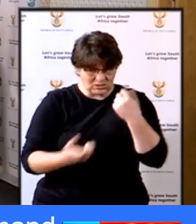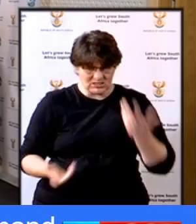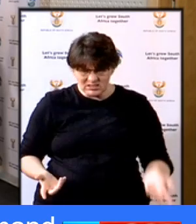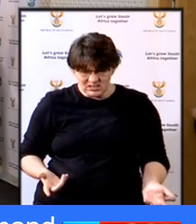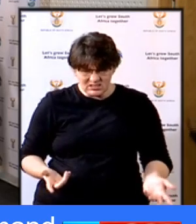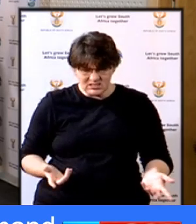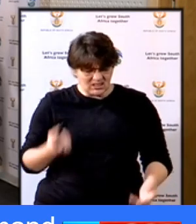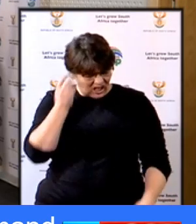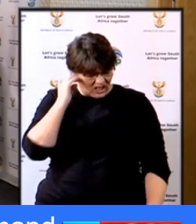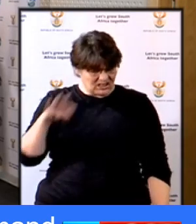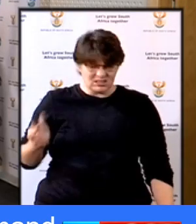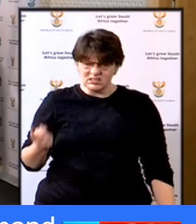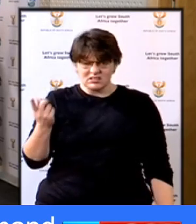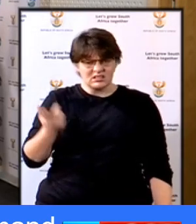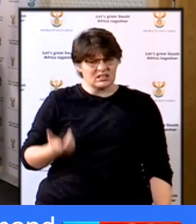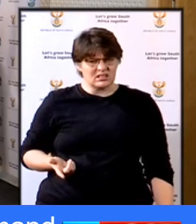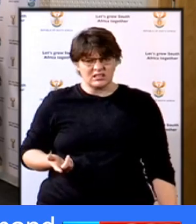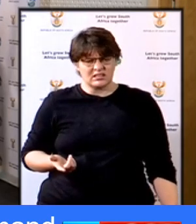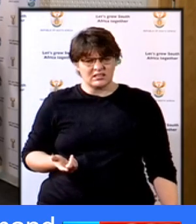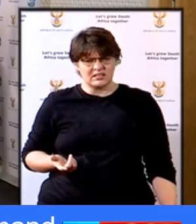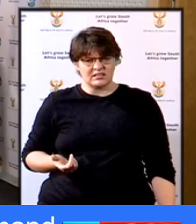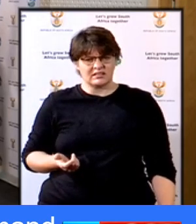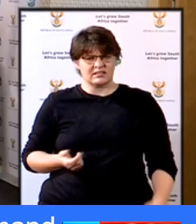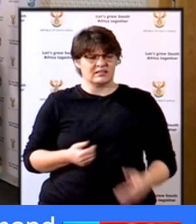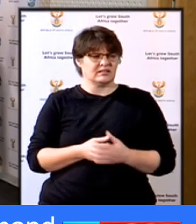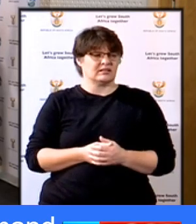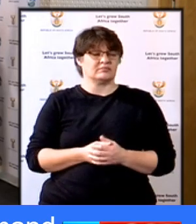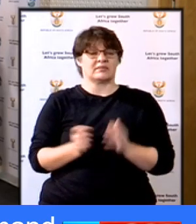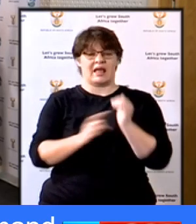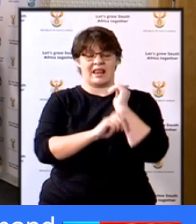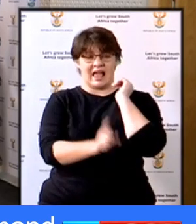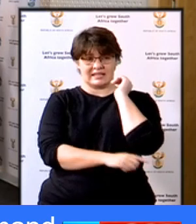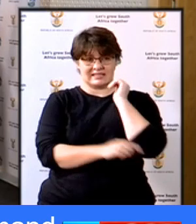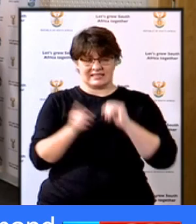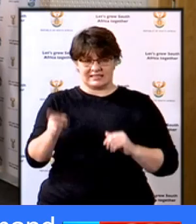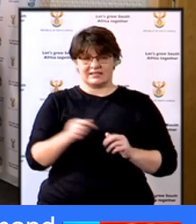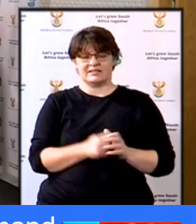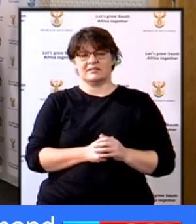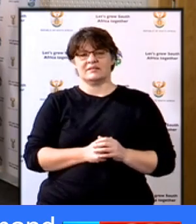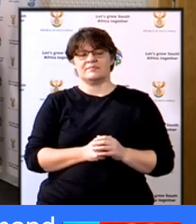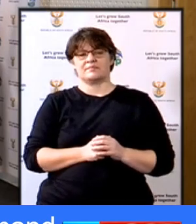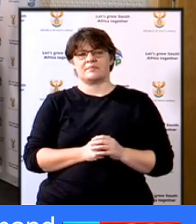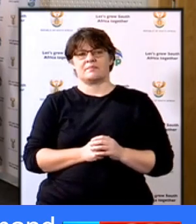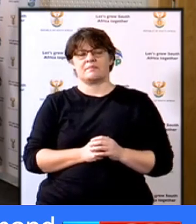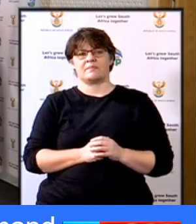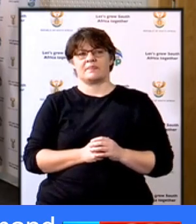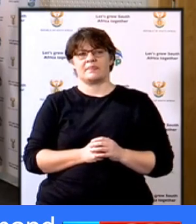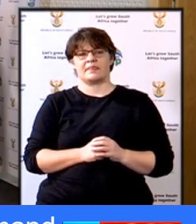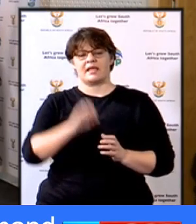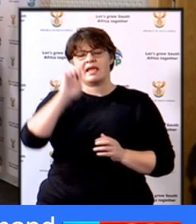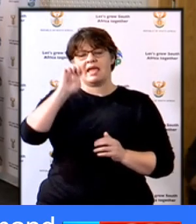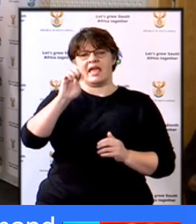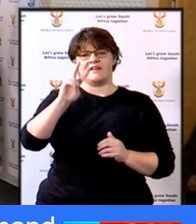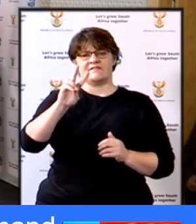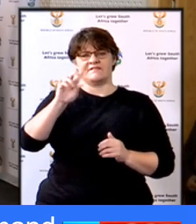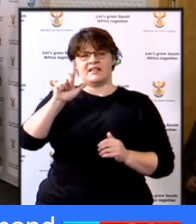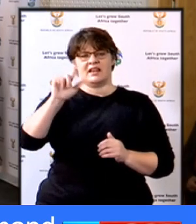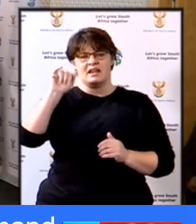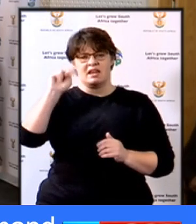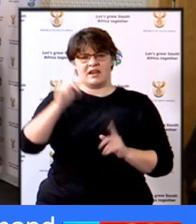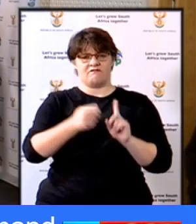The next question, which is the last one, from Evelyn from Caxton,